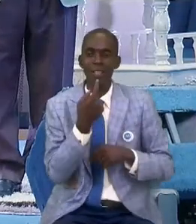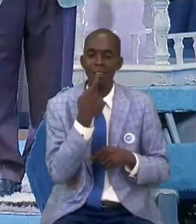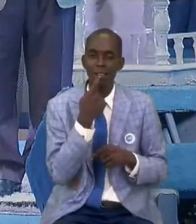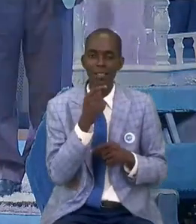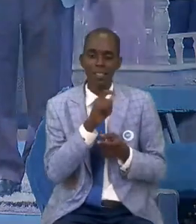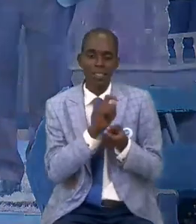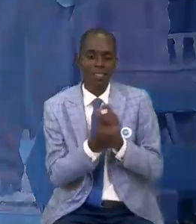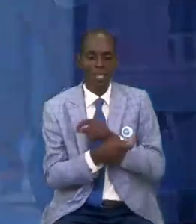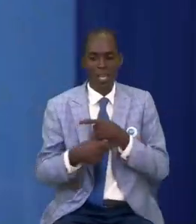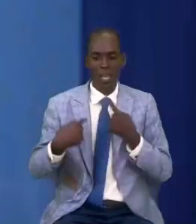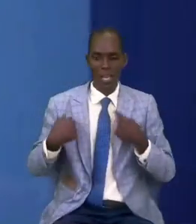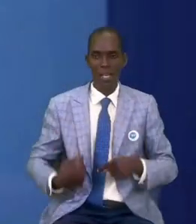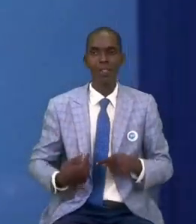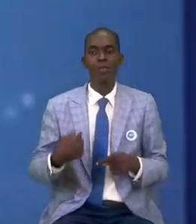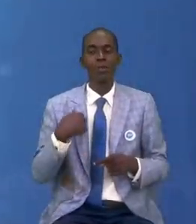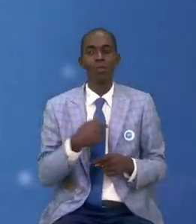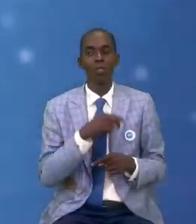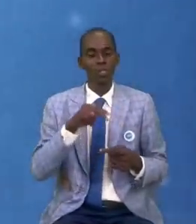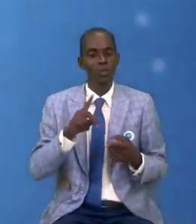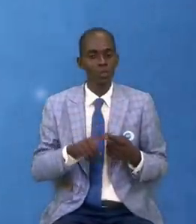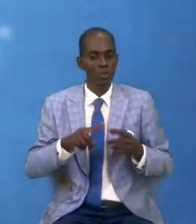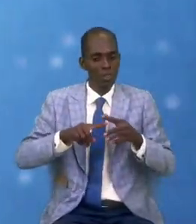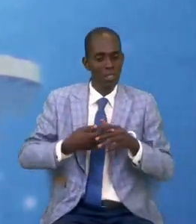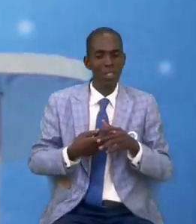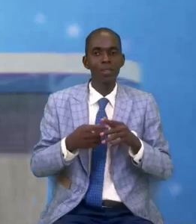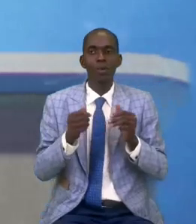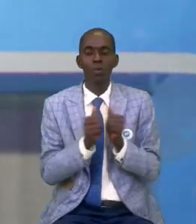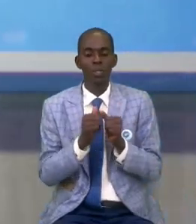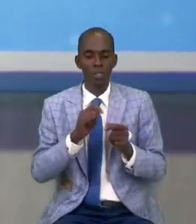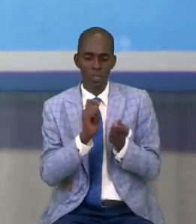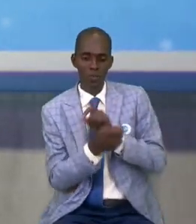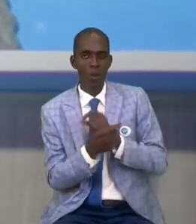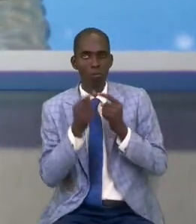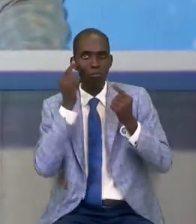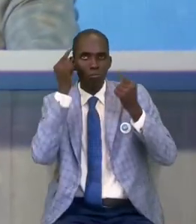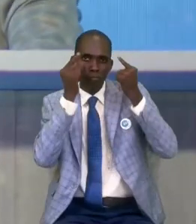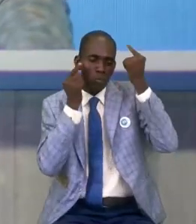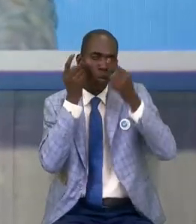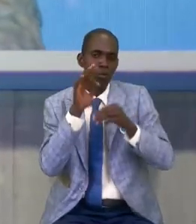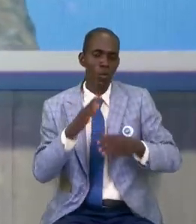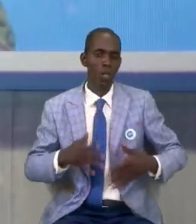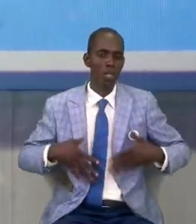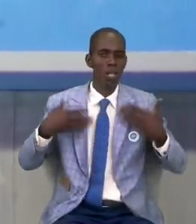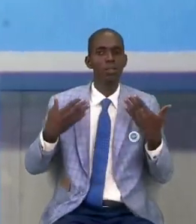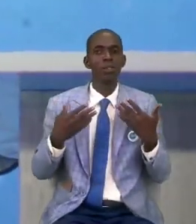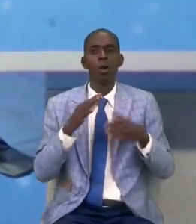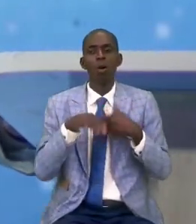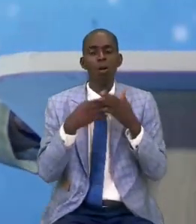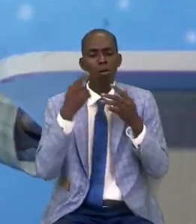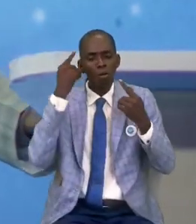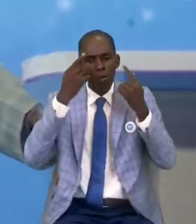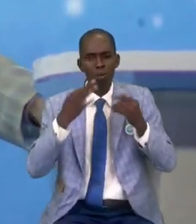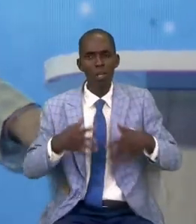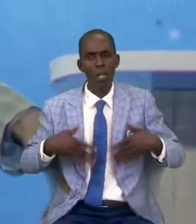all the thoughts of your life that used to, you know, the thoughts will travel there, and the thoughts will imagine death